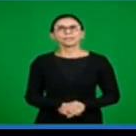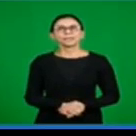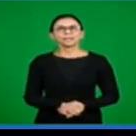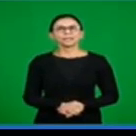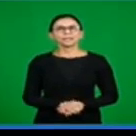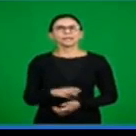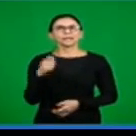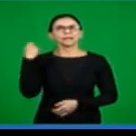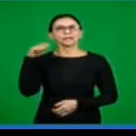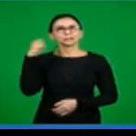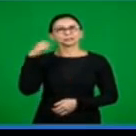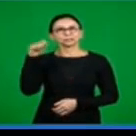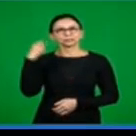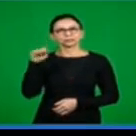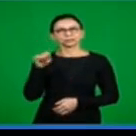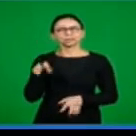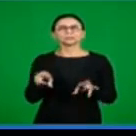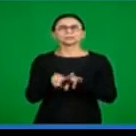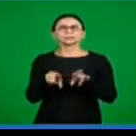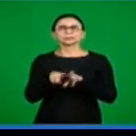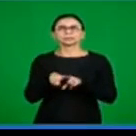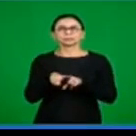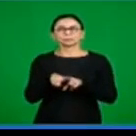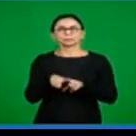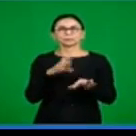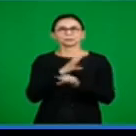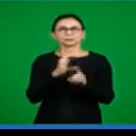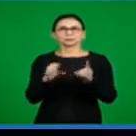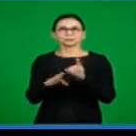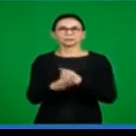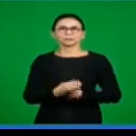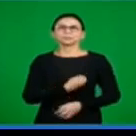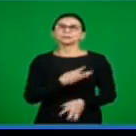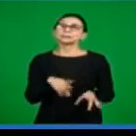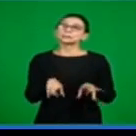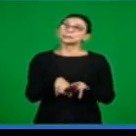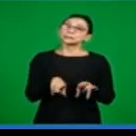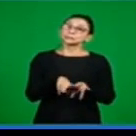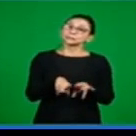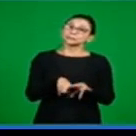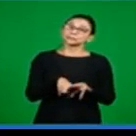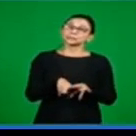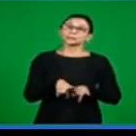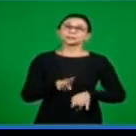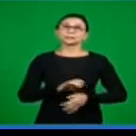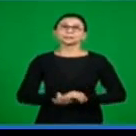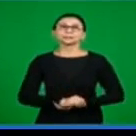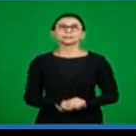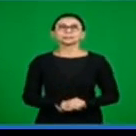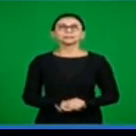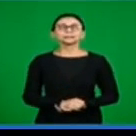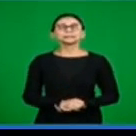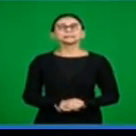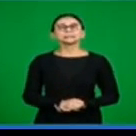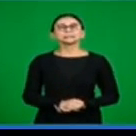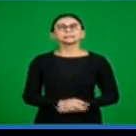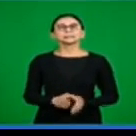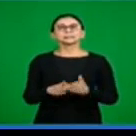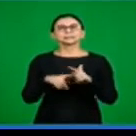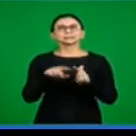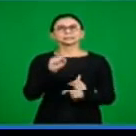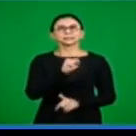them, those who are following with us, this Sunday School. And also the brethren from